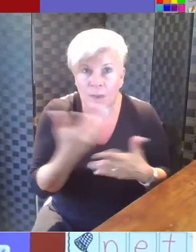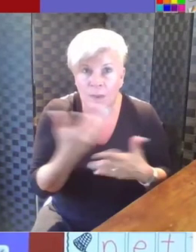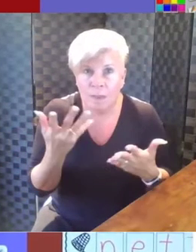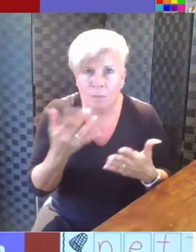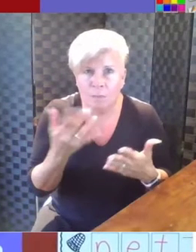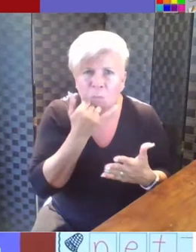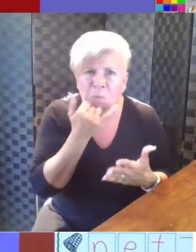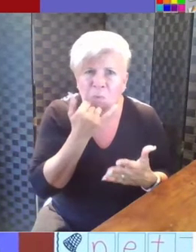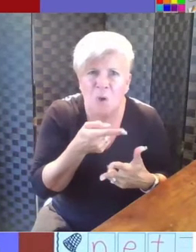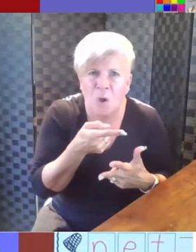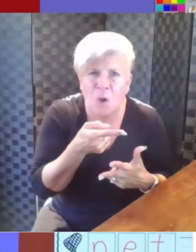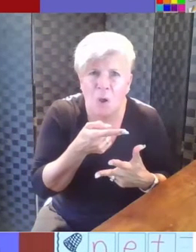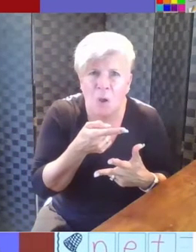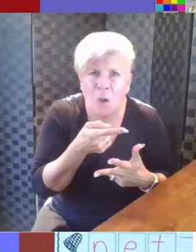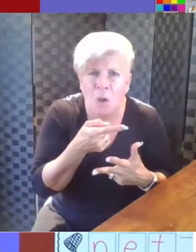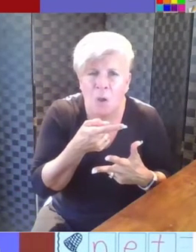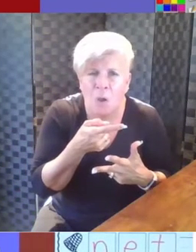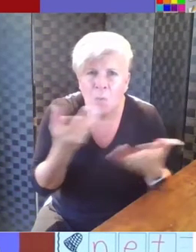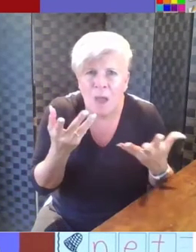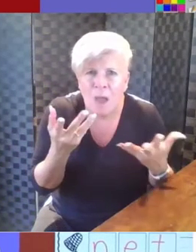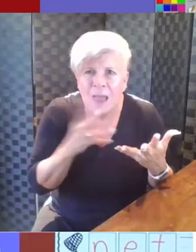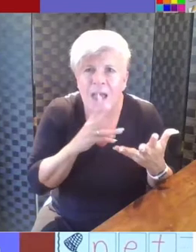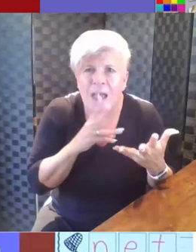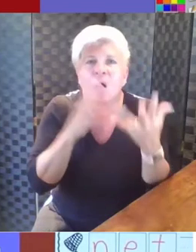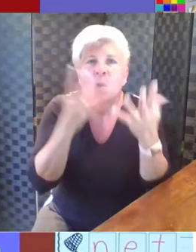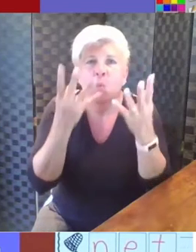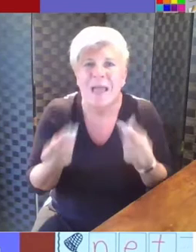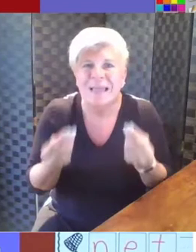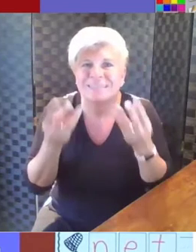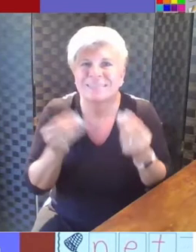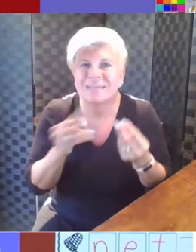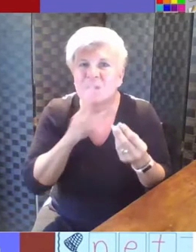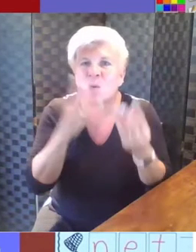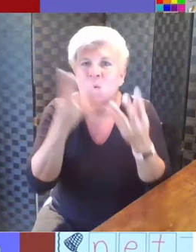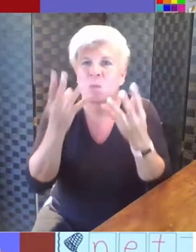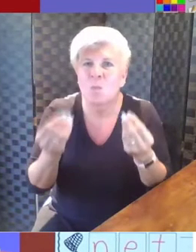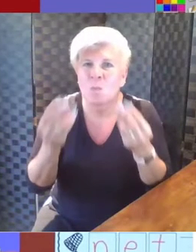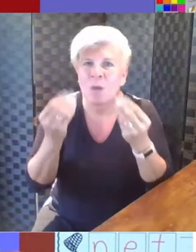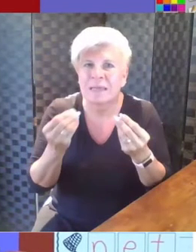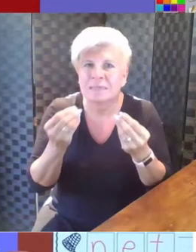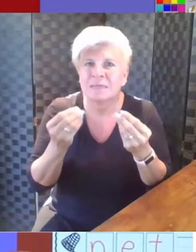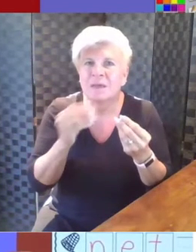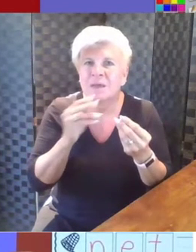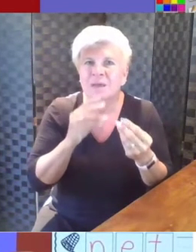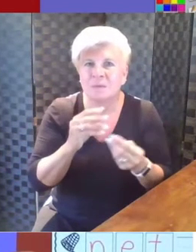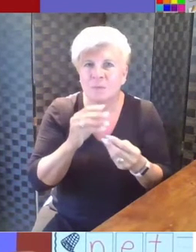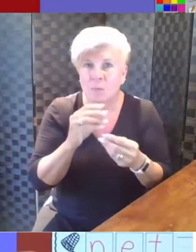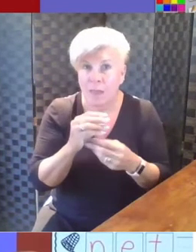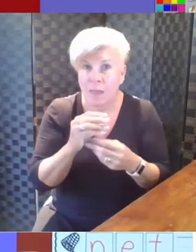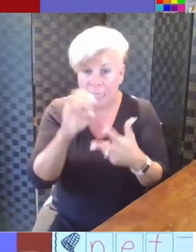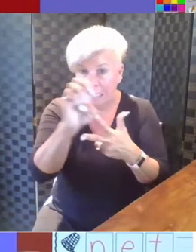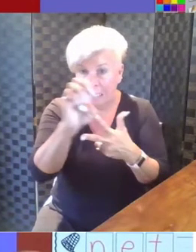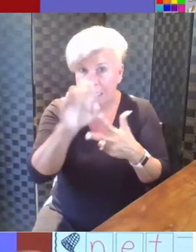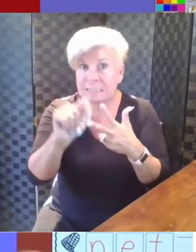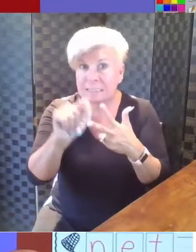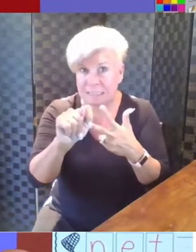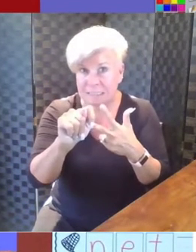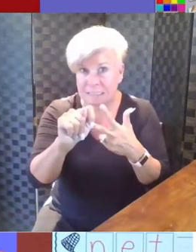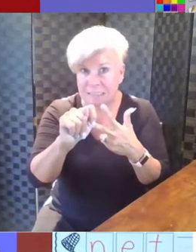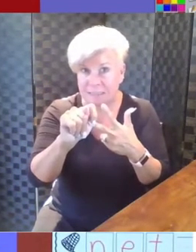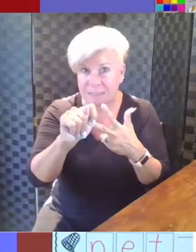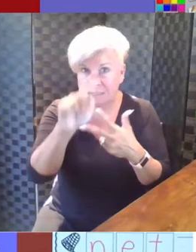wrong with that dog? He's got a hose. He's all wet. So I know it's going to rhyme with net and have the same